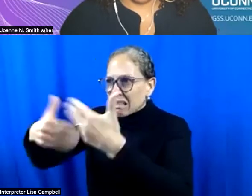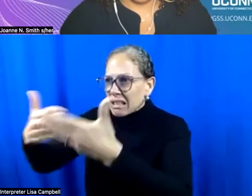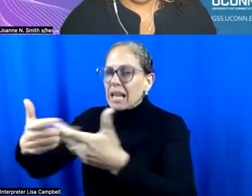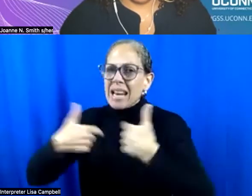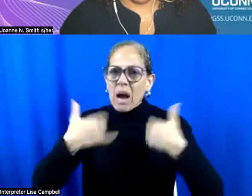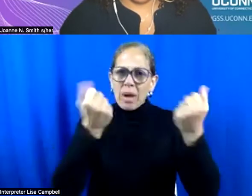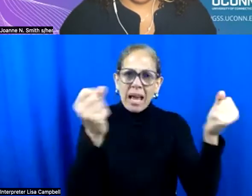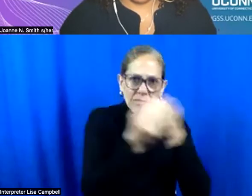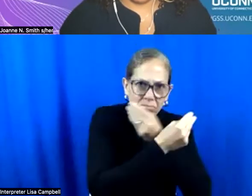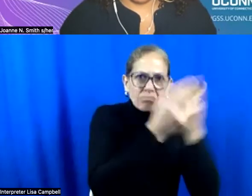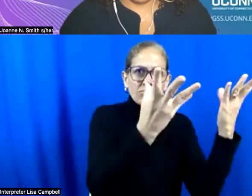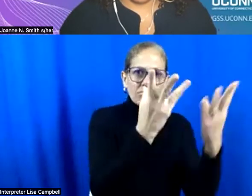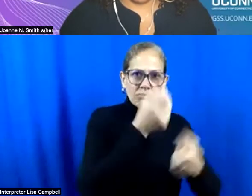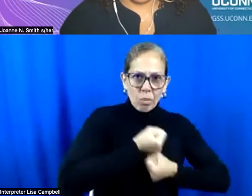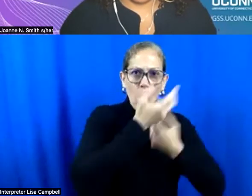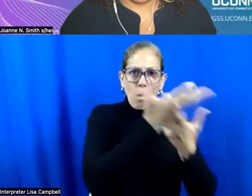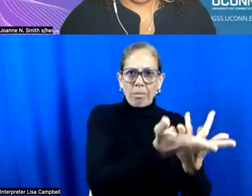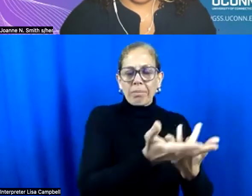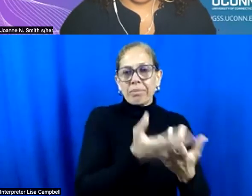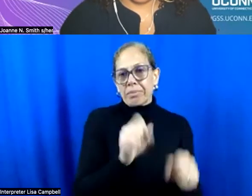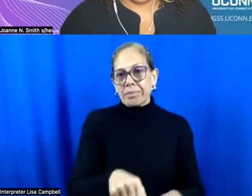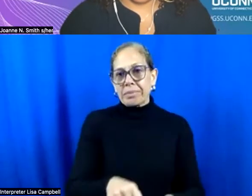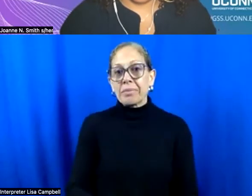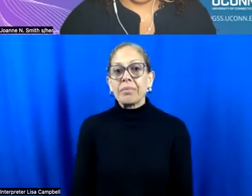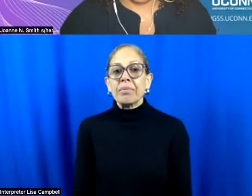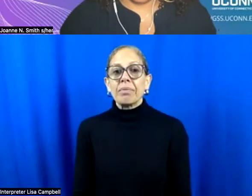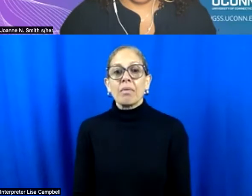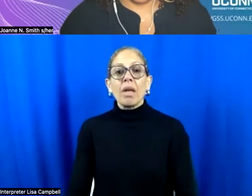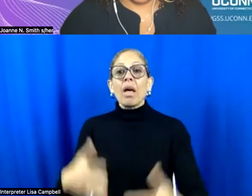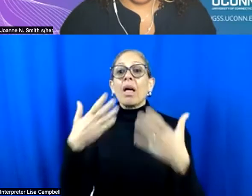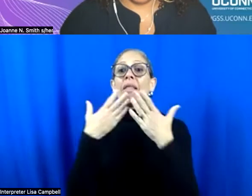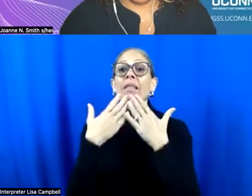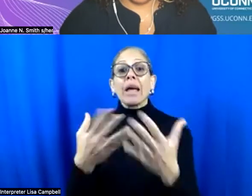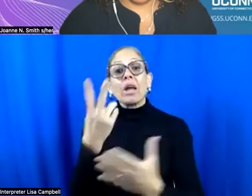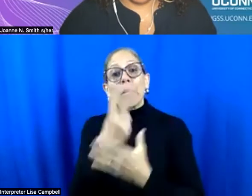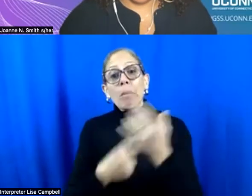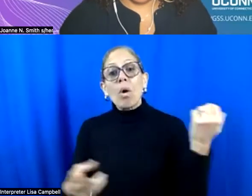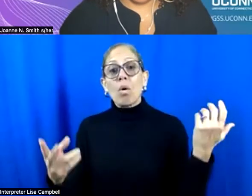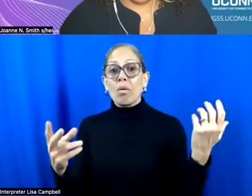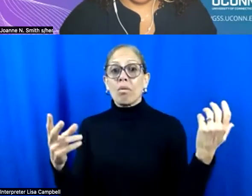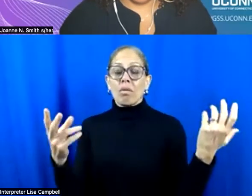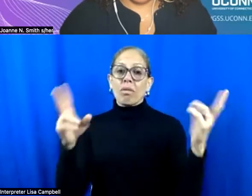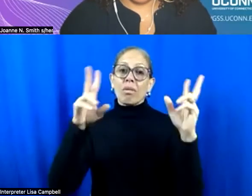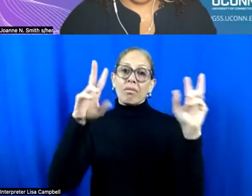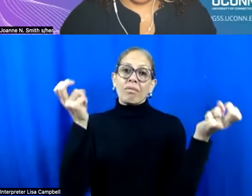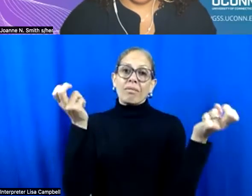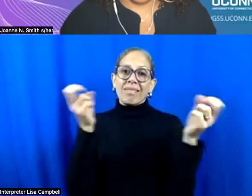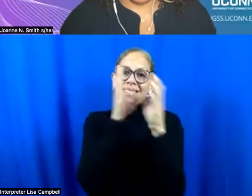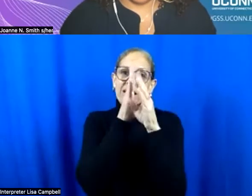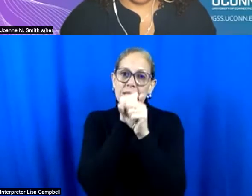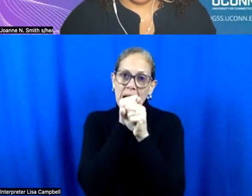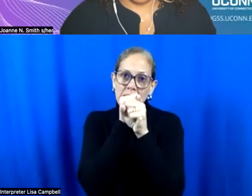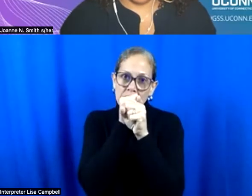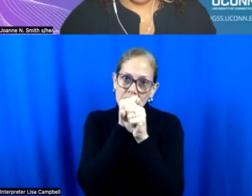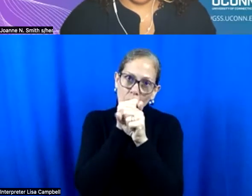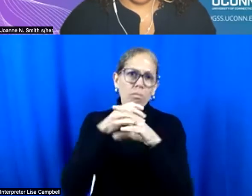Great, thank you both. Yeah, definitely the connection, the breaking the silence is amazing. And so we have another question